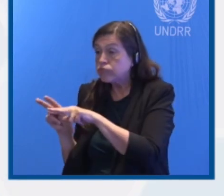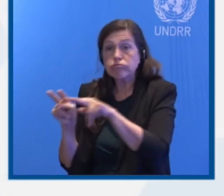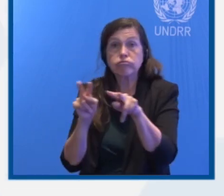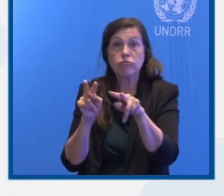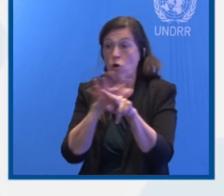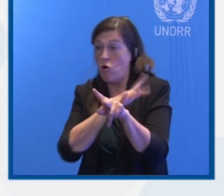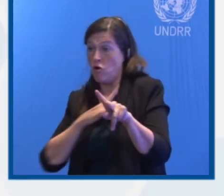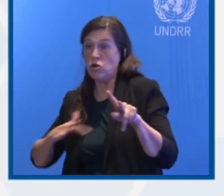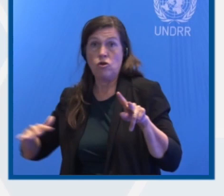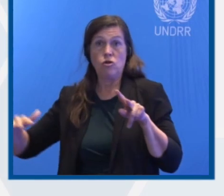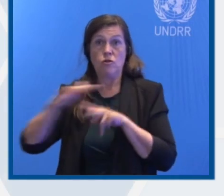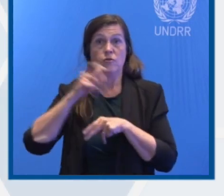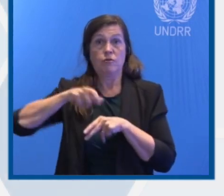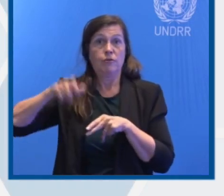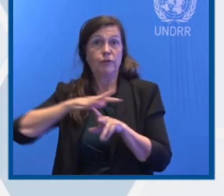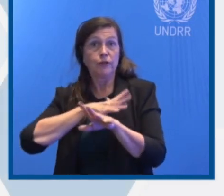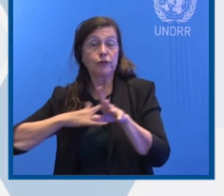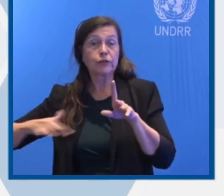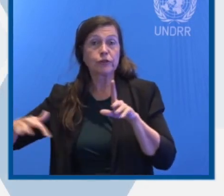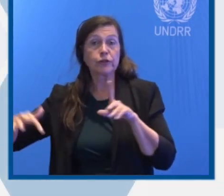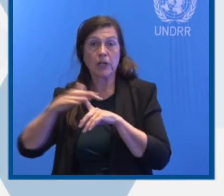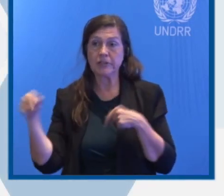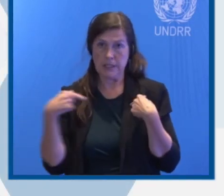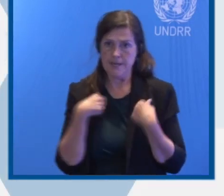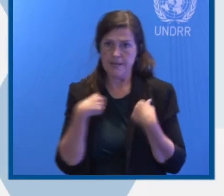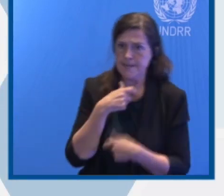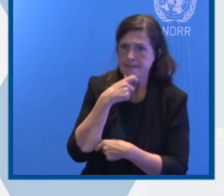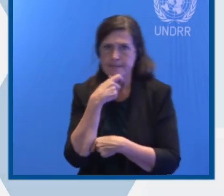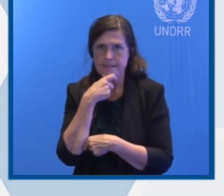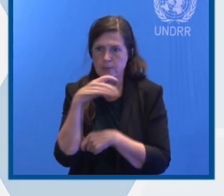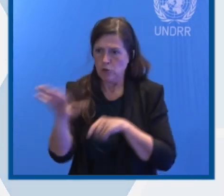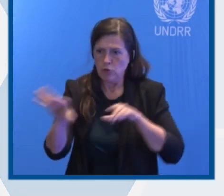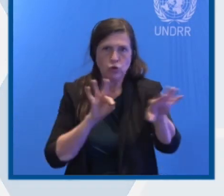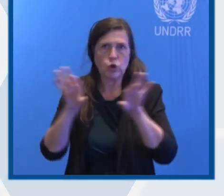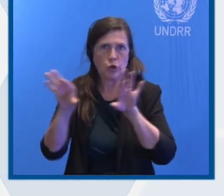approach, I think we can make these choices effectively,